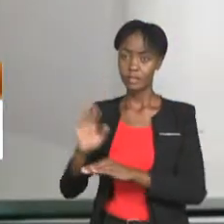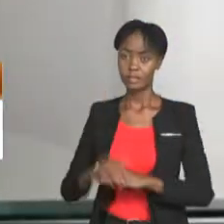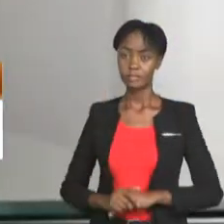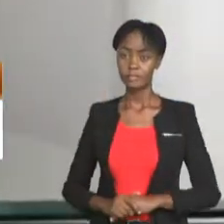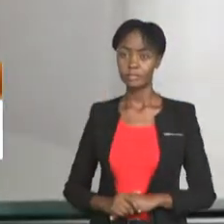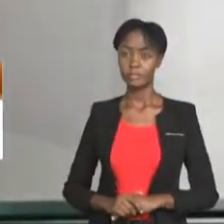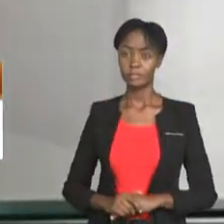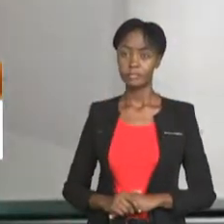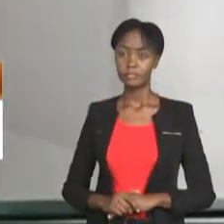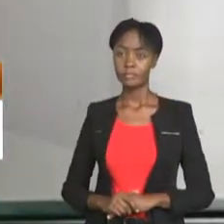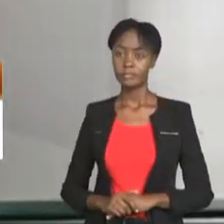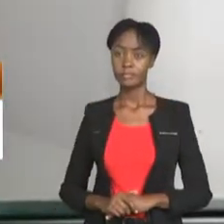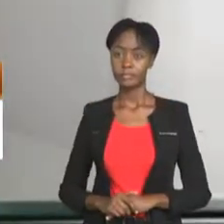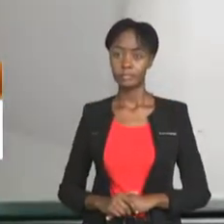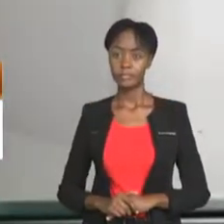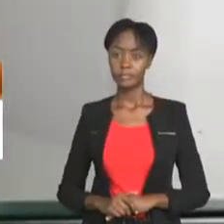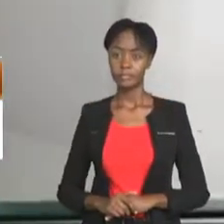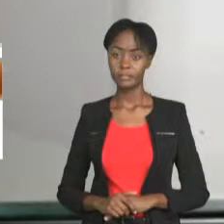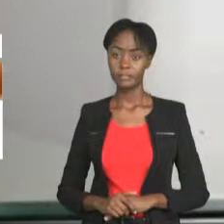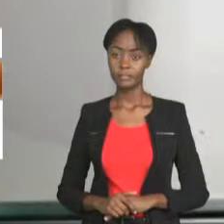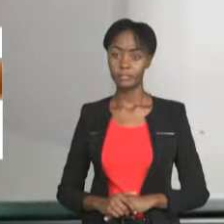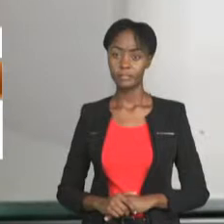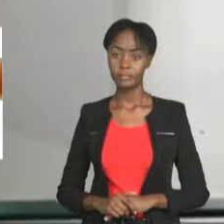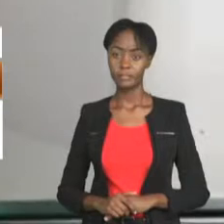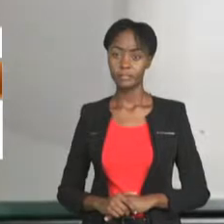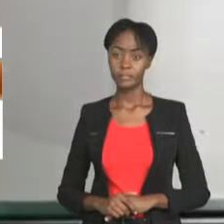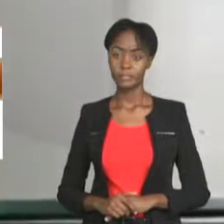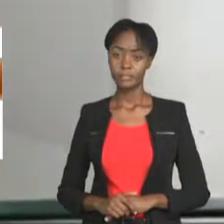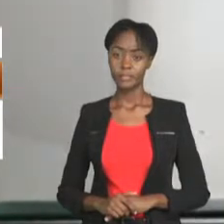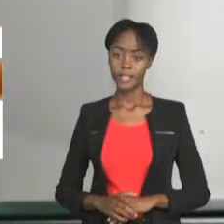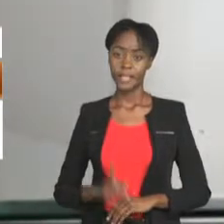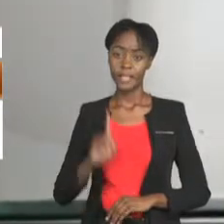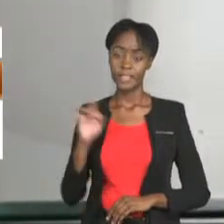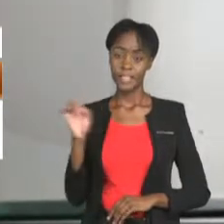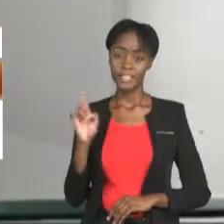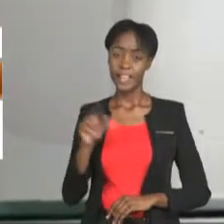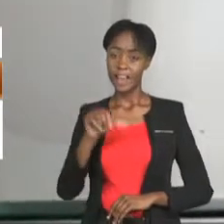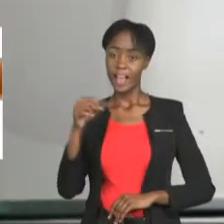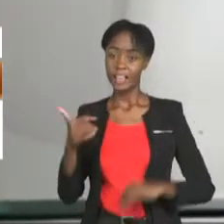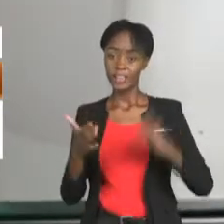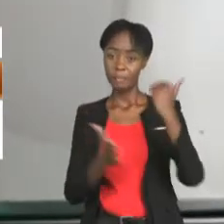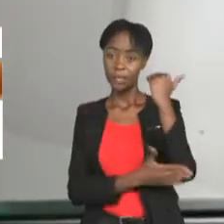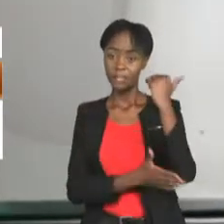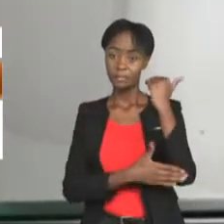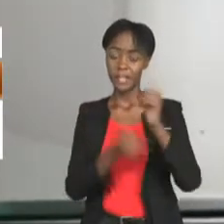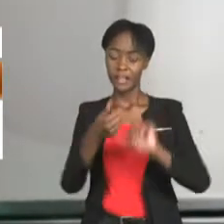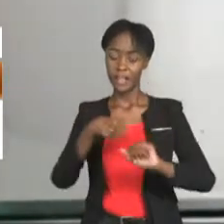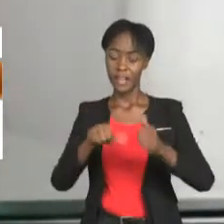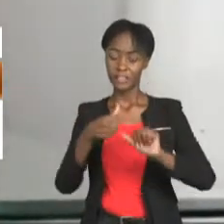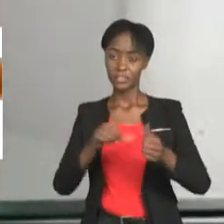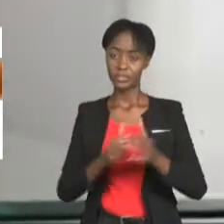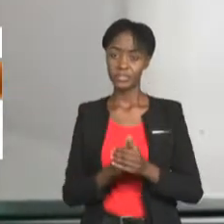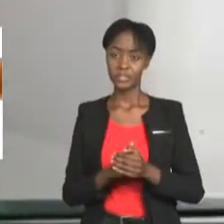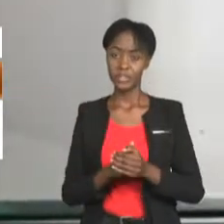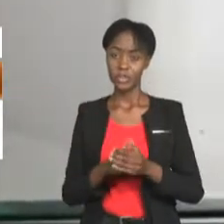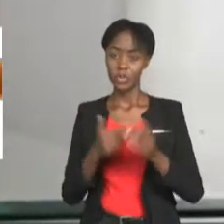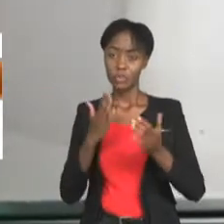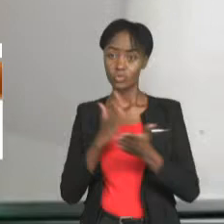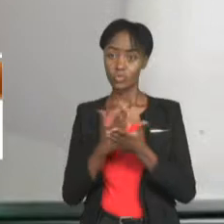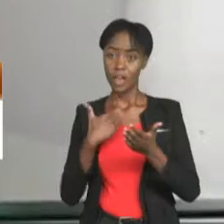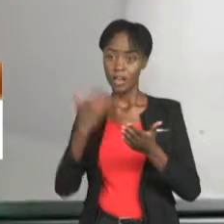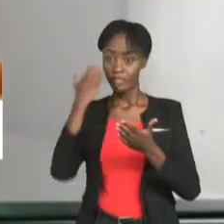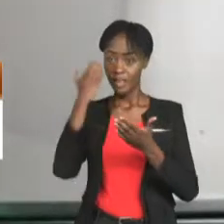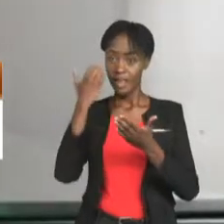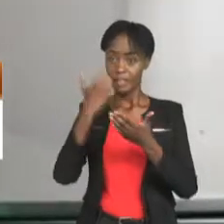These and many other irregularities and fraudulent actions for which we have overwhelming evidence prove one